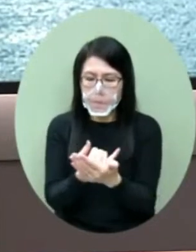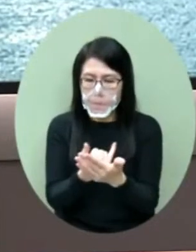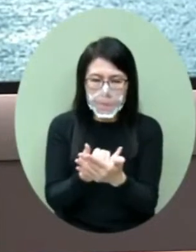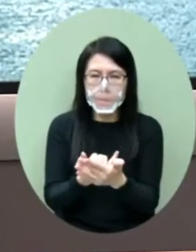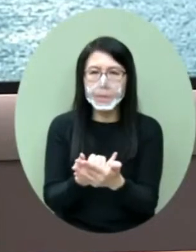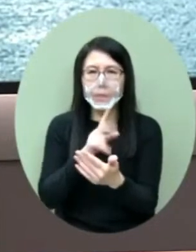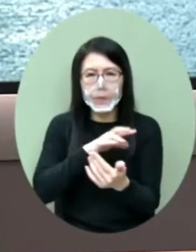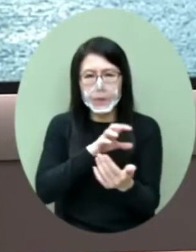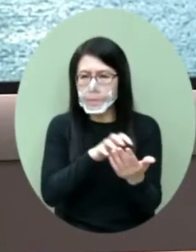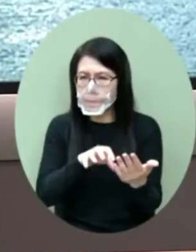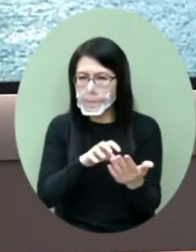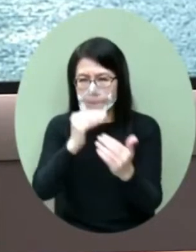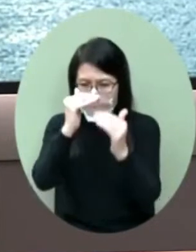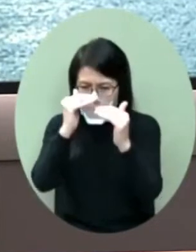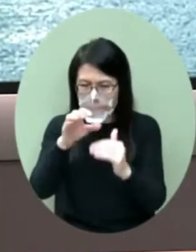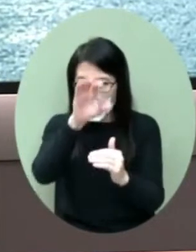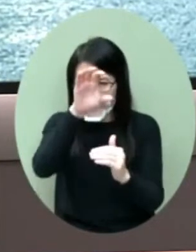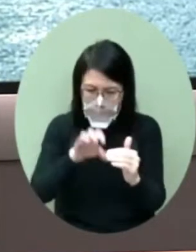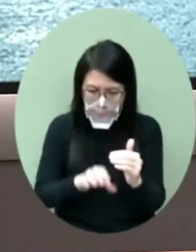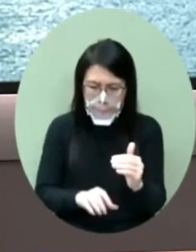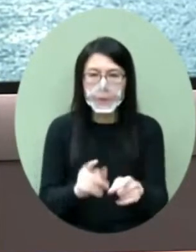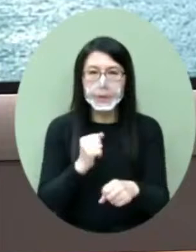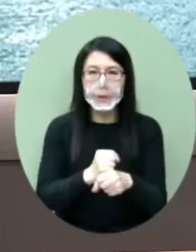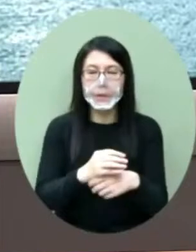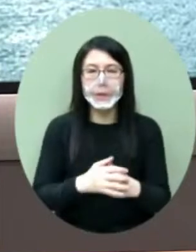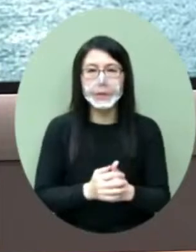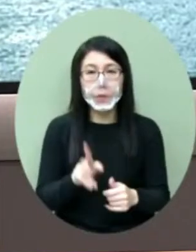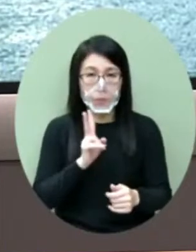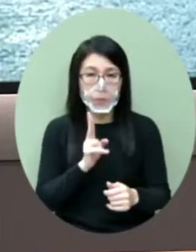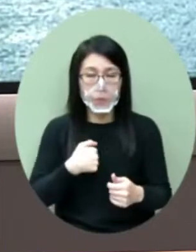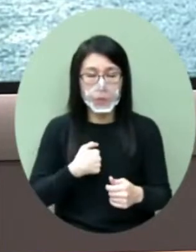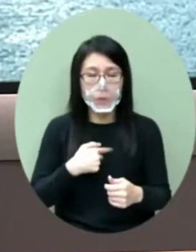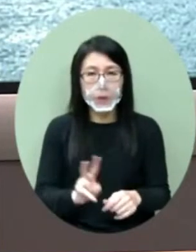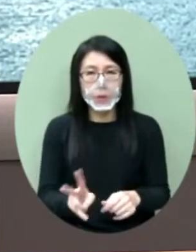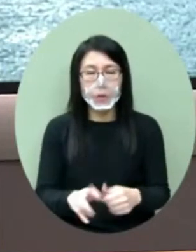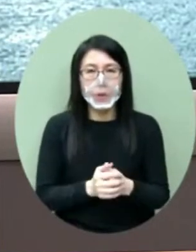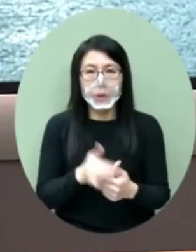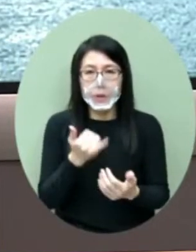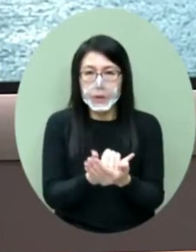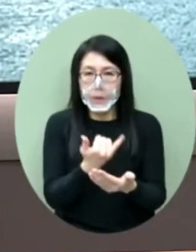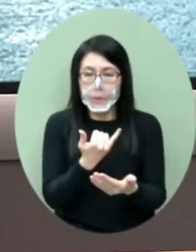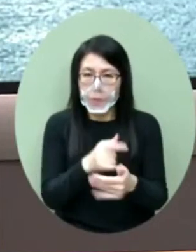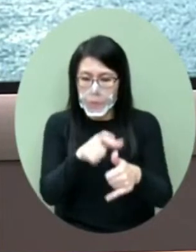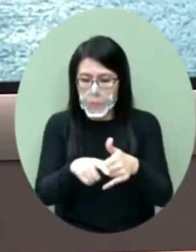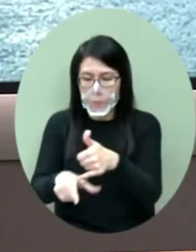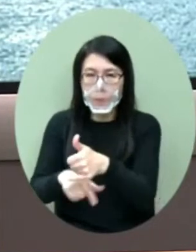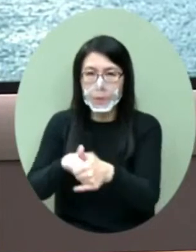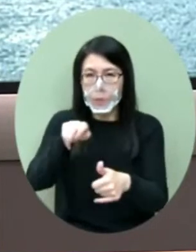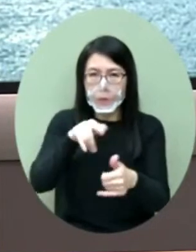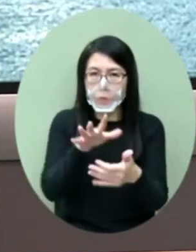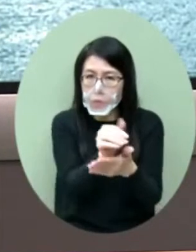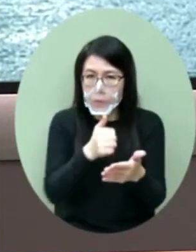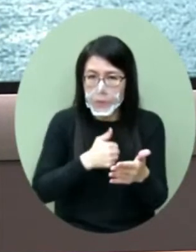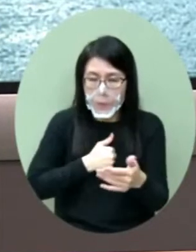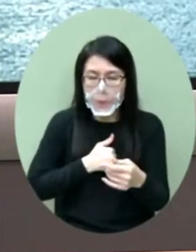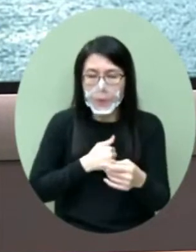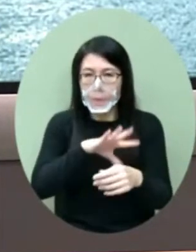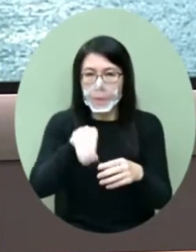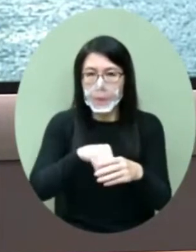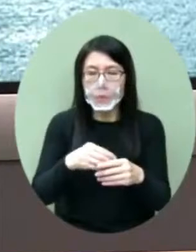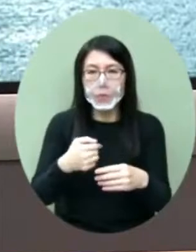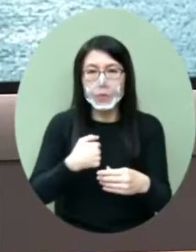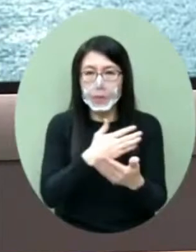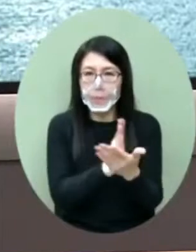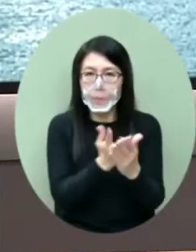they will keep reviewing the death figures. For the death cases, we